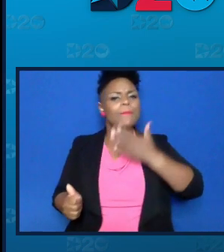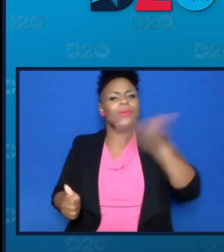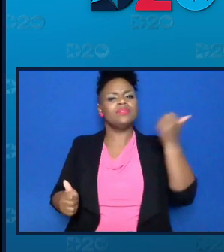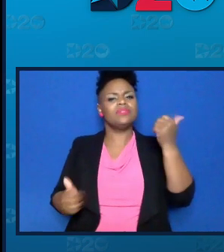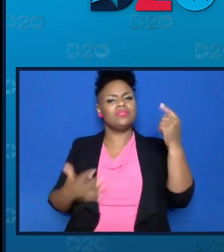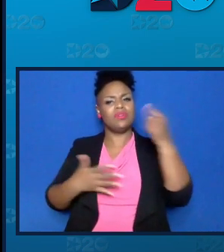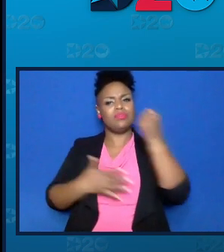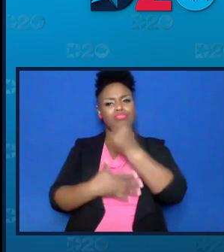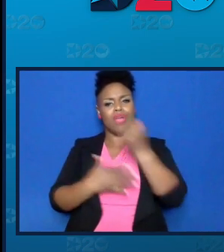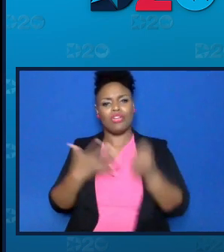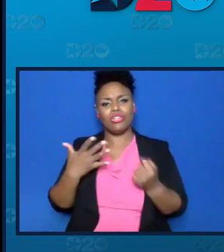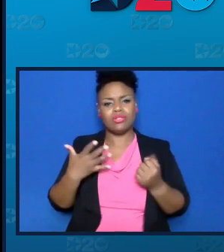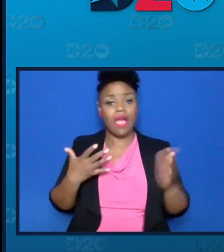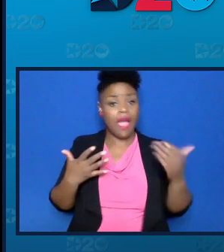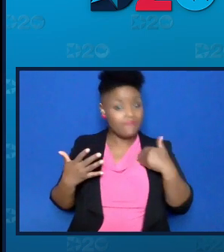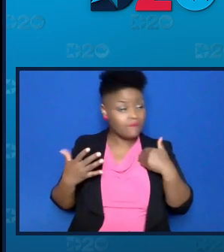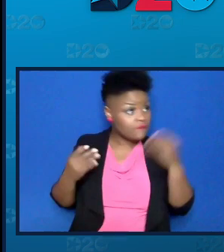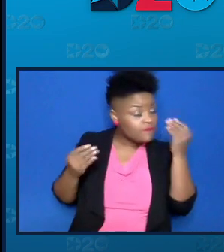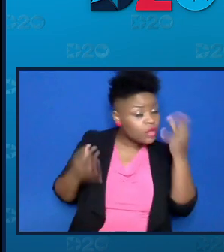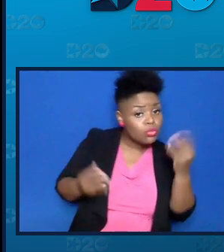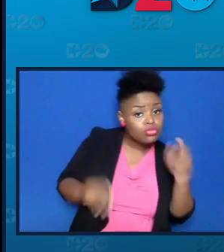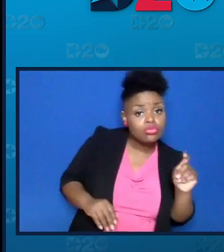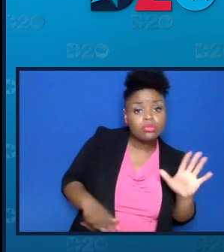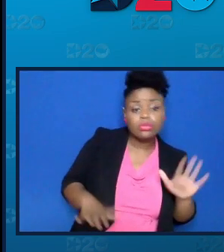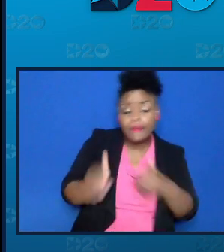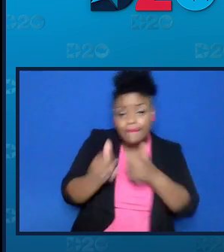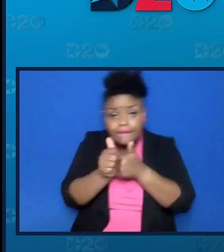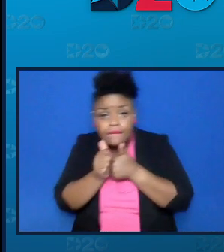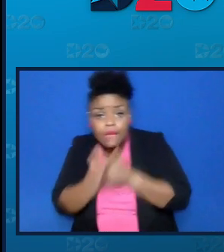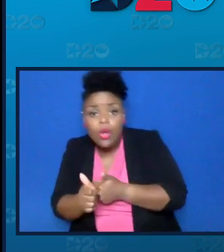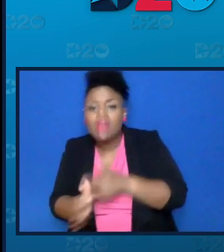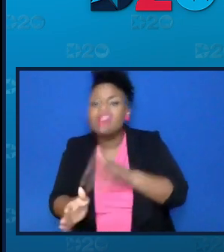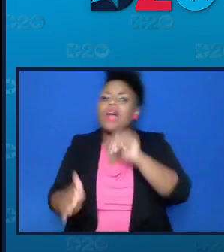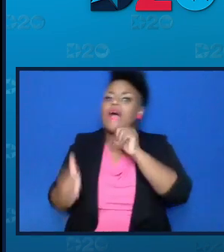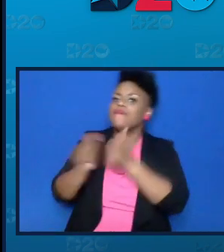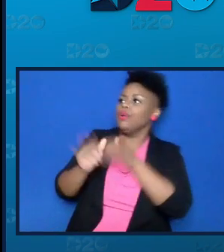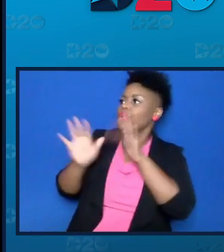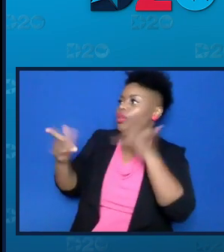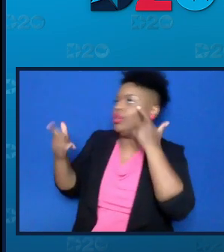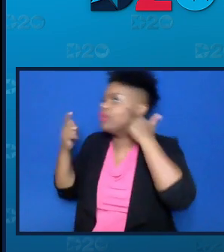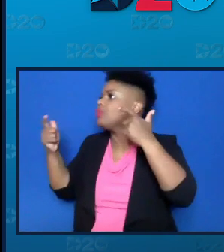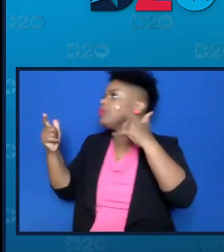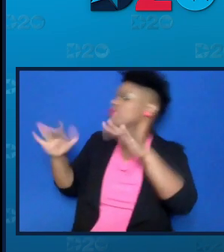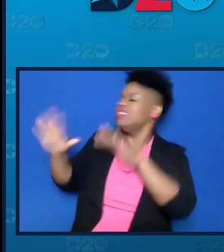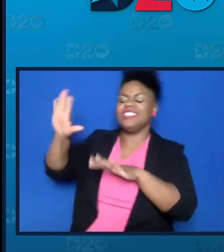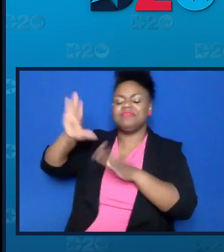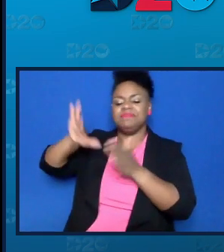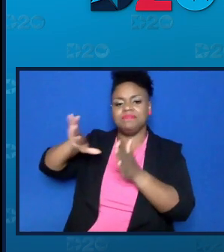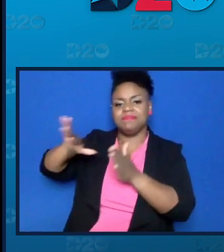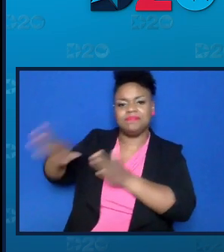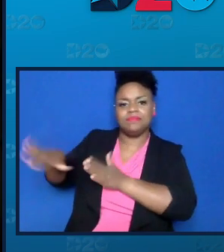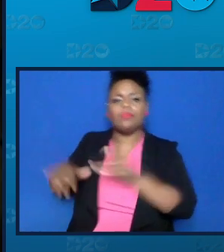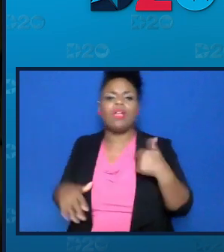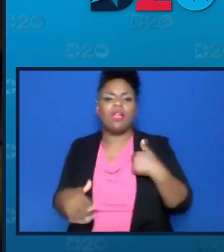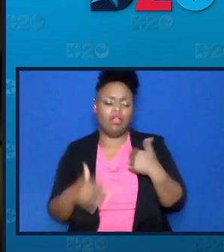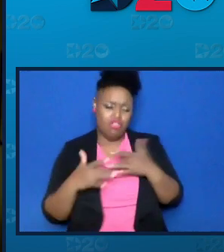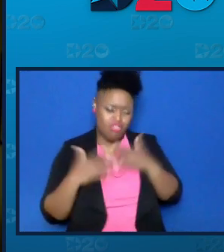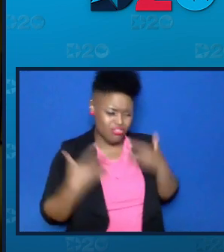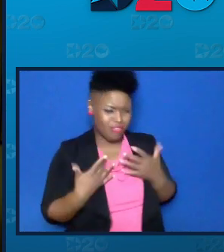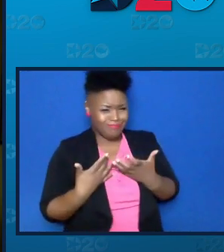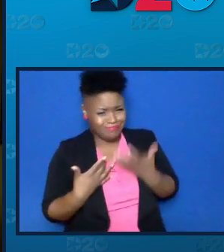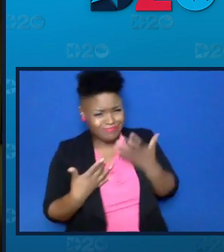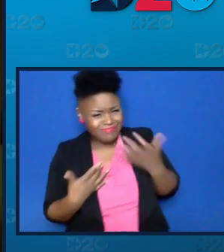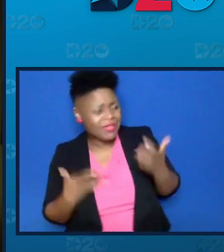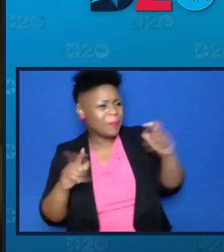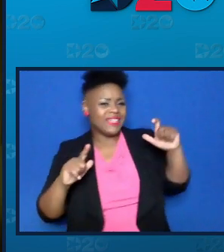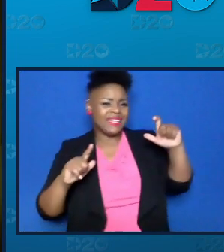candor, not by ego and lies, a country that's big-hearted, not narrow-minded. The struggle